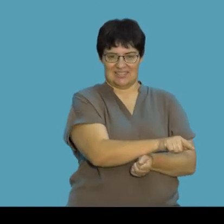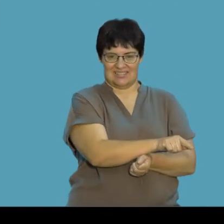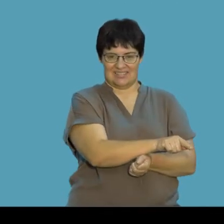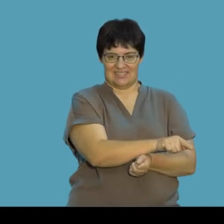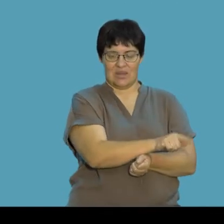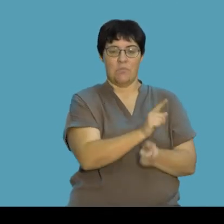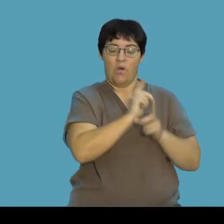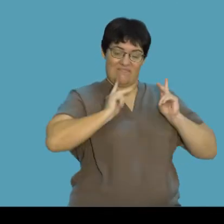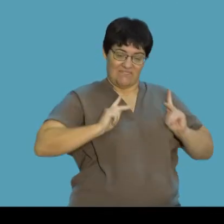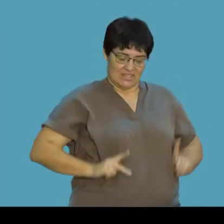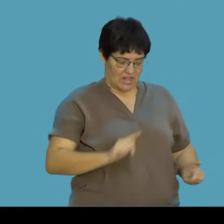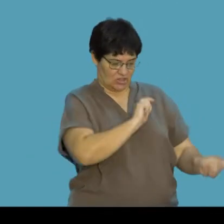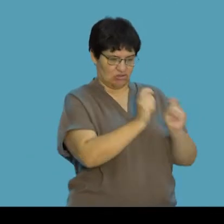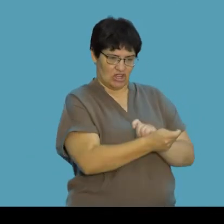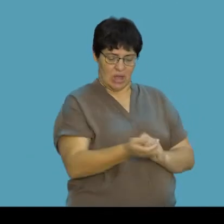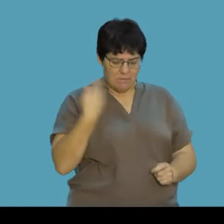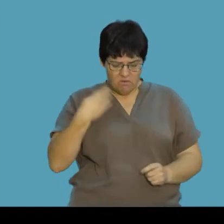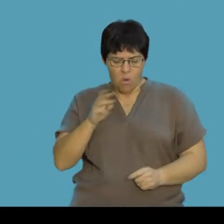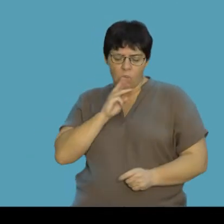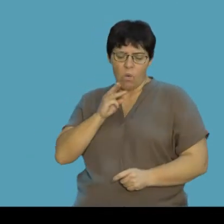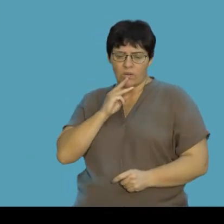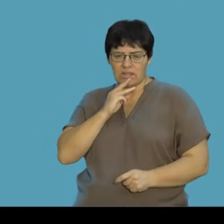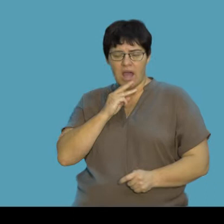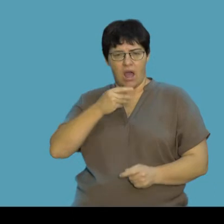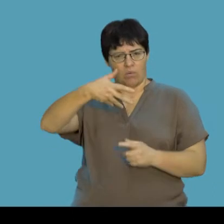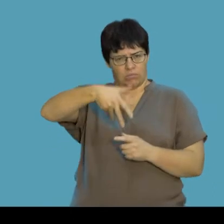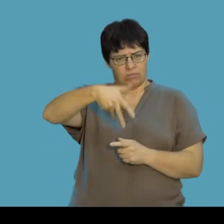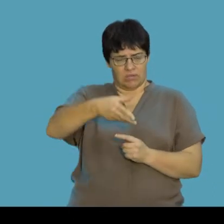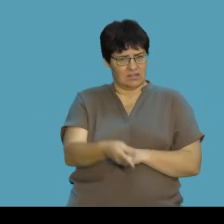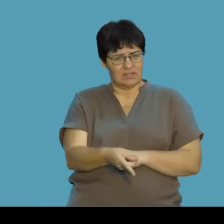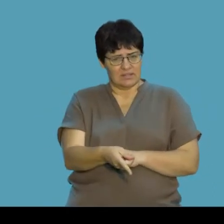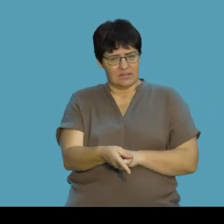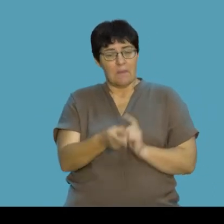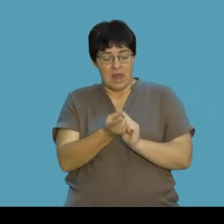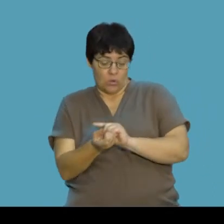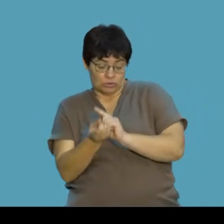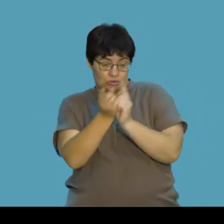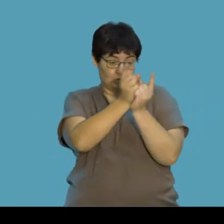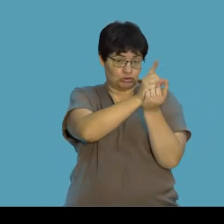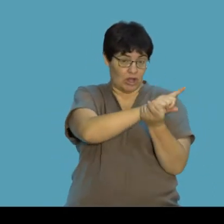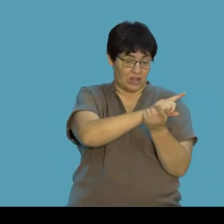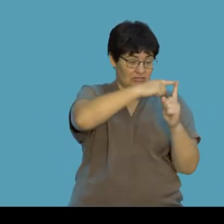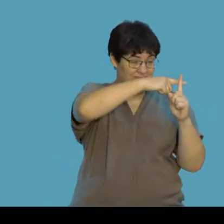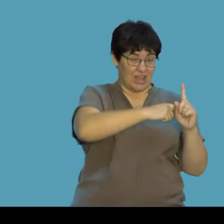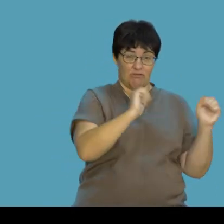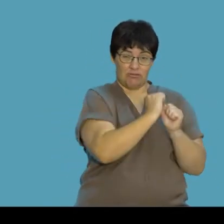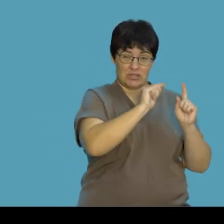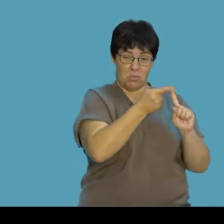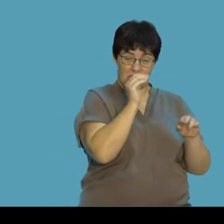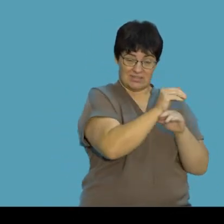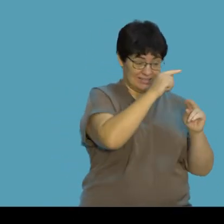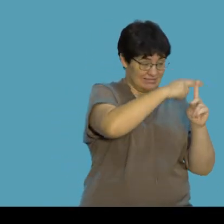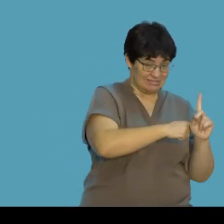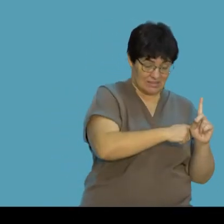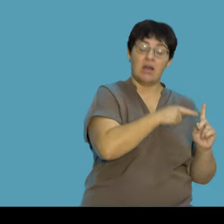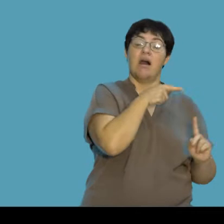of a physical change. Okay, so a physical change involves, a change of state of matter.